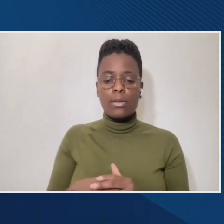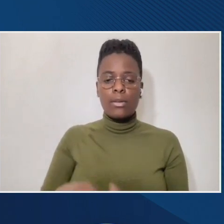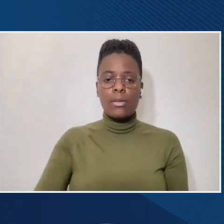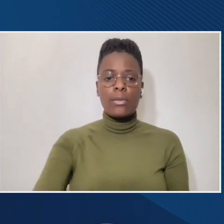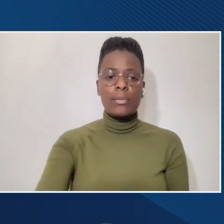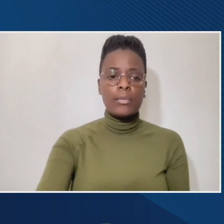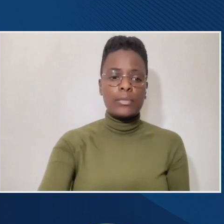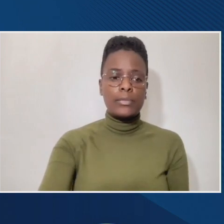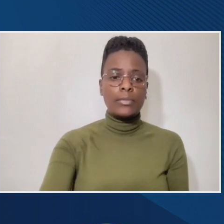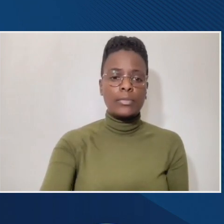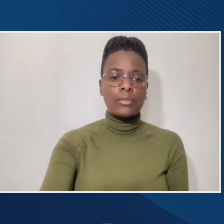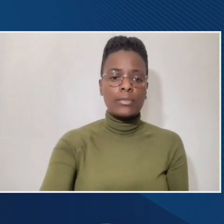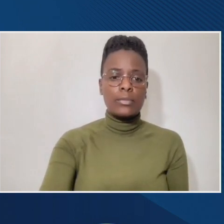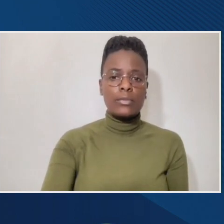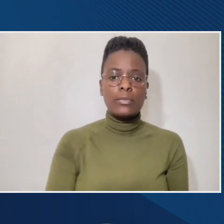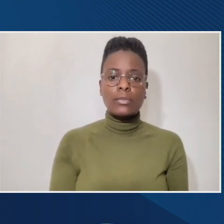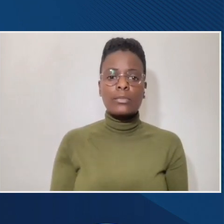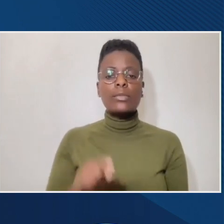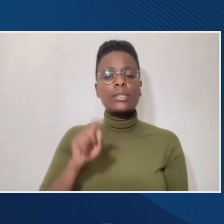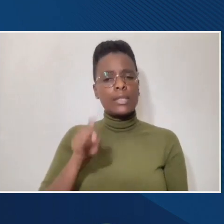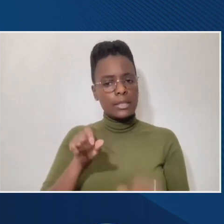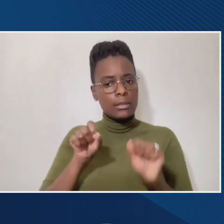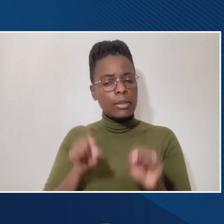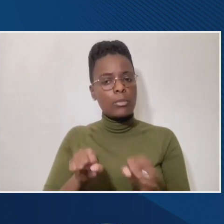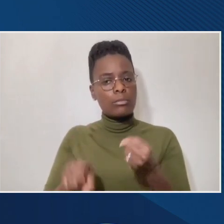Thank you. That would help.